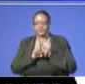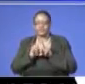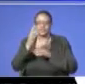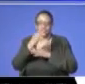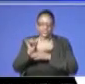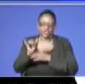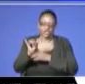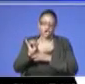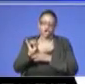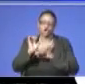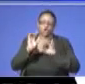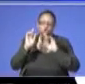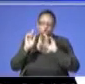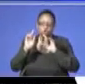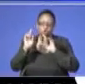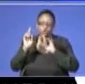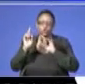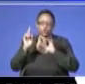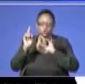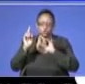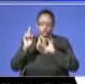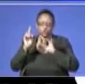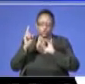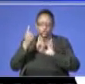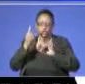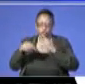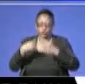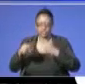detention center's largest expense, food.